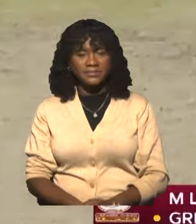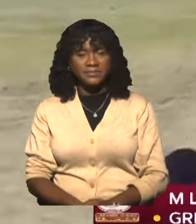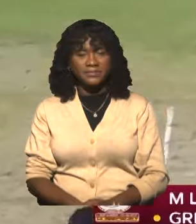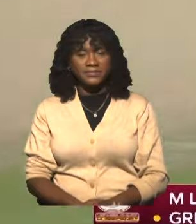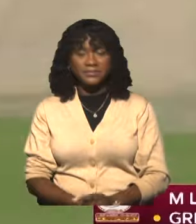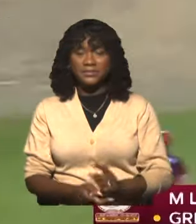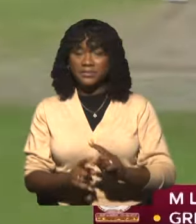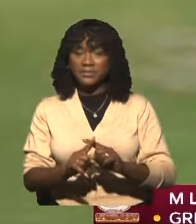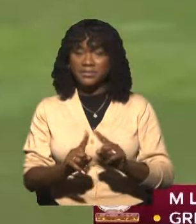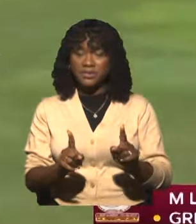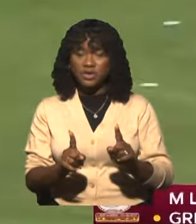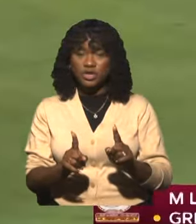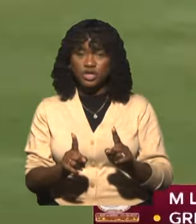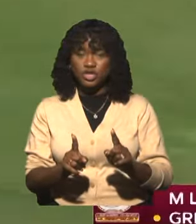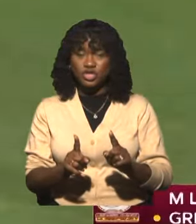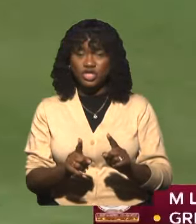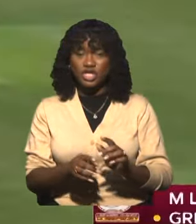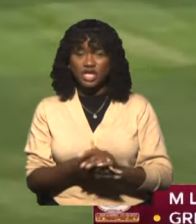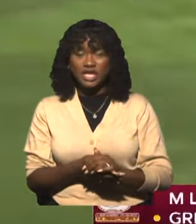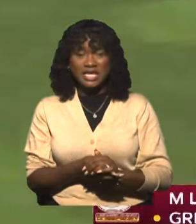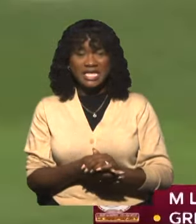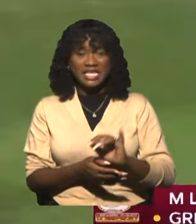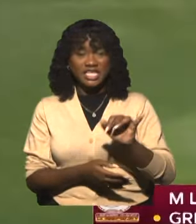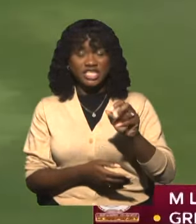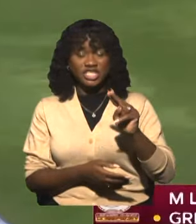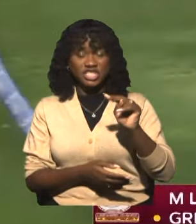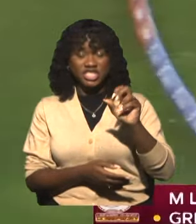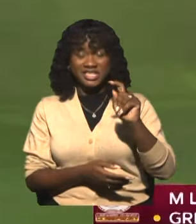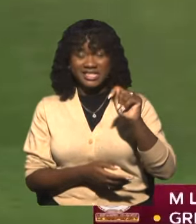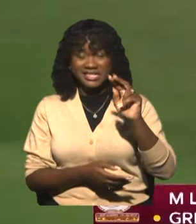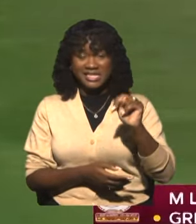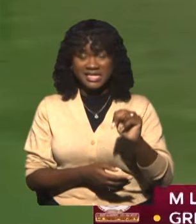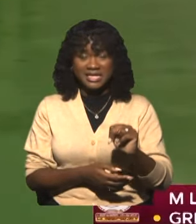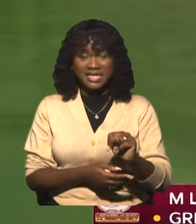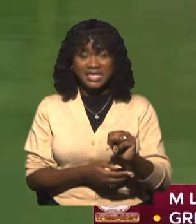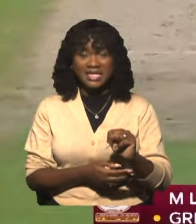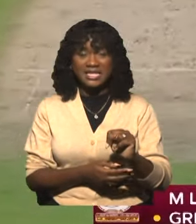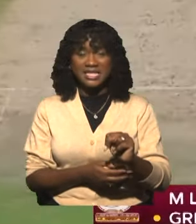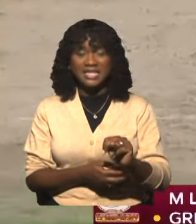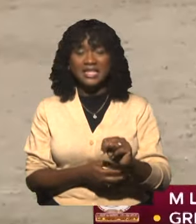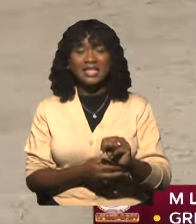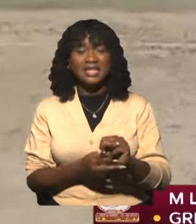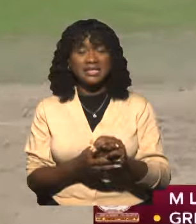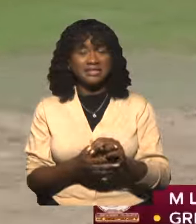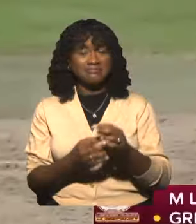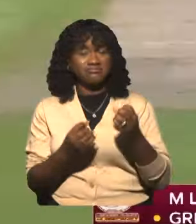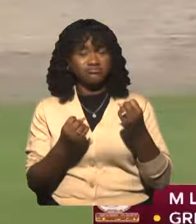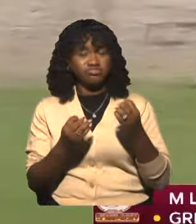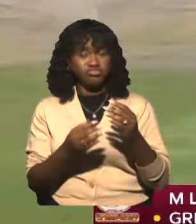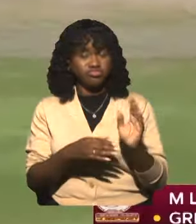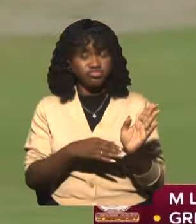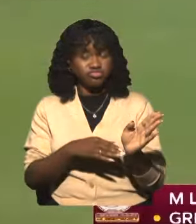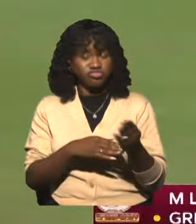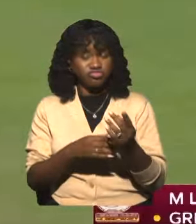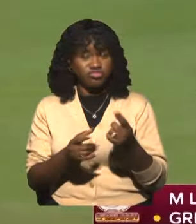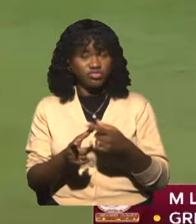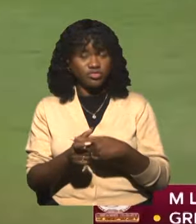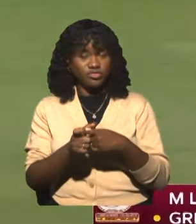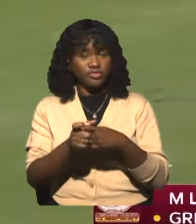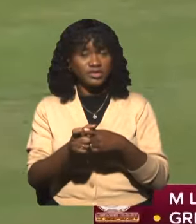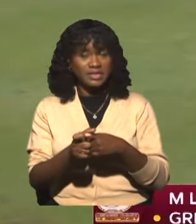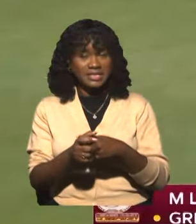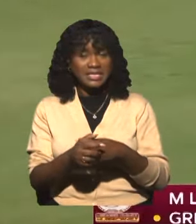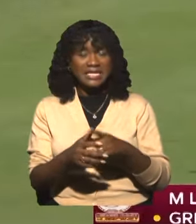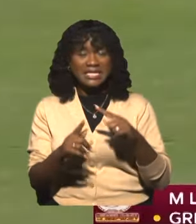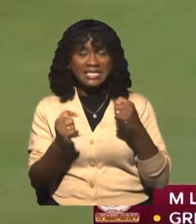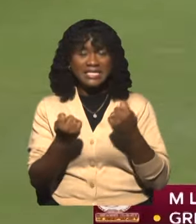But it was the Justin Greaves show, as he struck his third List A century in as many matches this tournament to take his